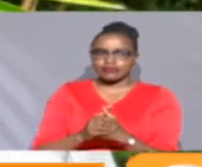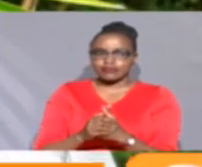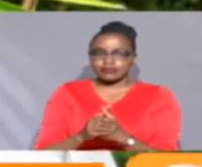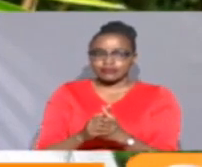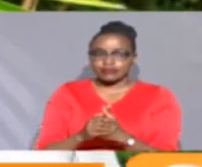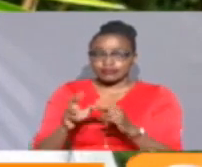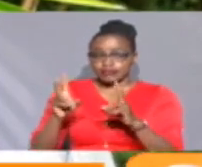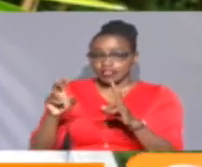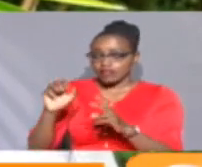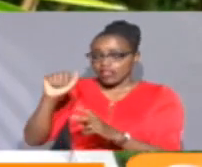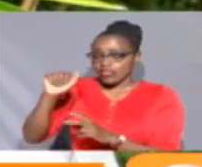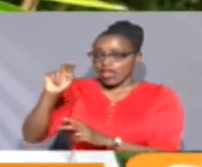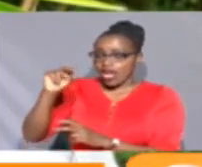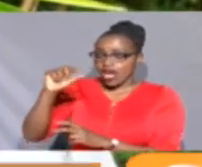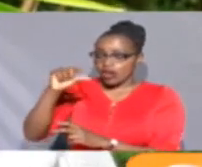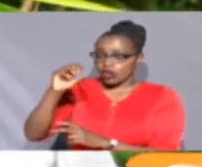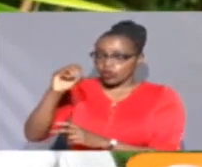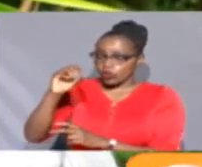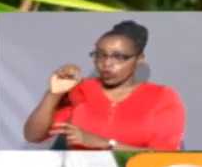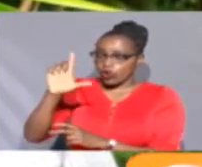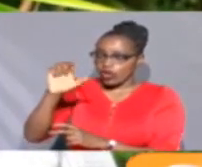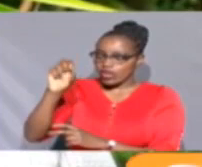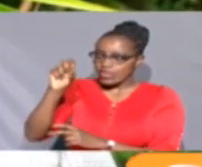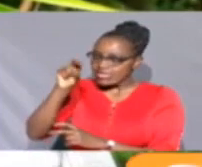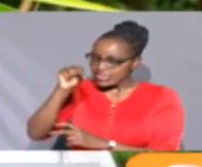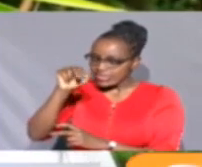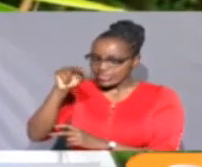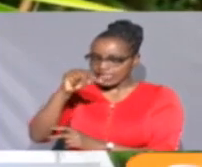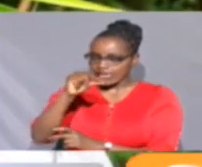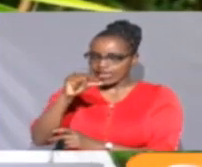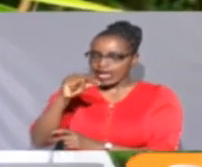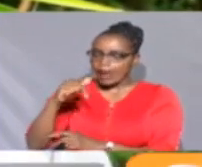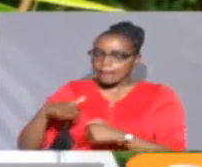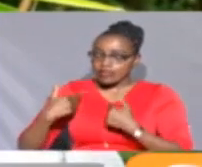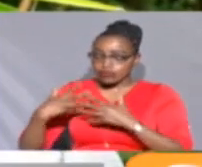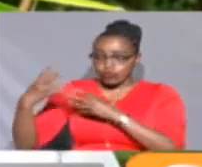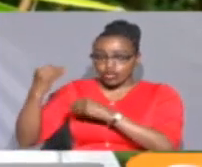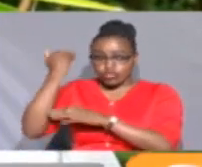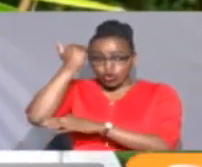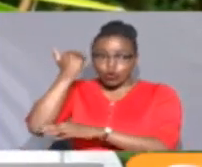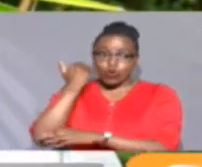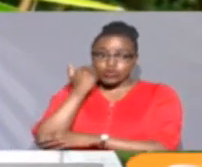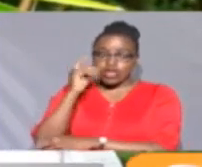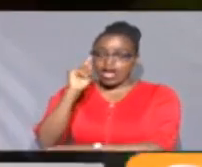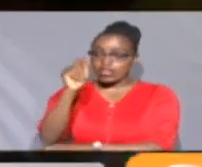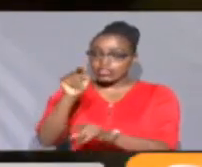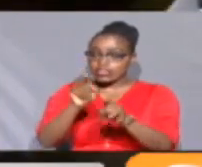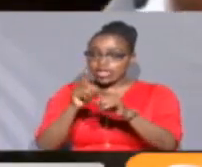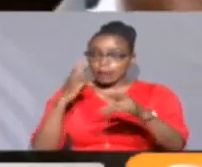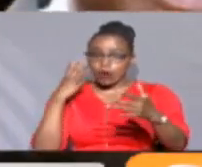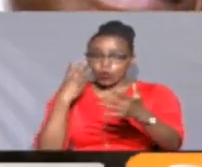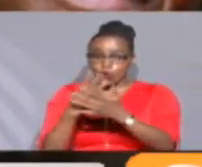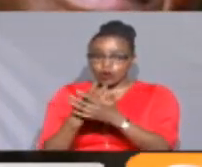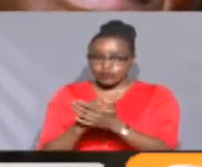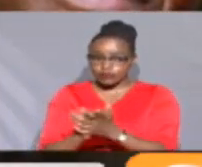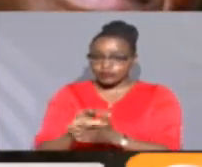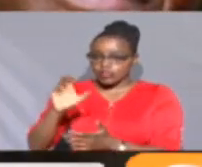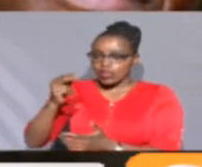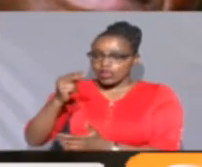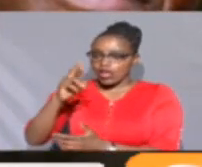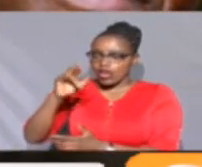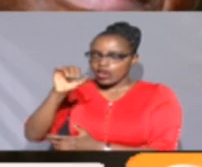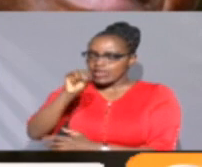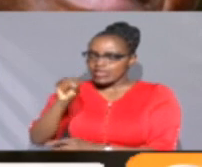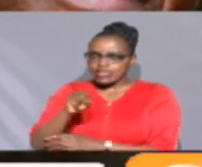the Anglo-Lisin, I was in court. I testified. I gave my testimony as a witness. Chris Okemo has never